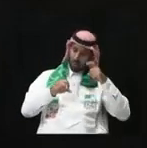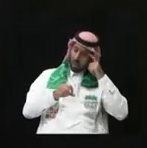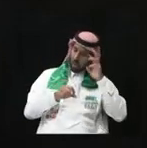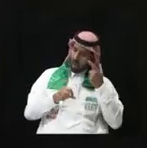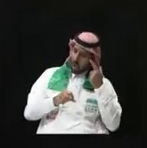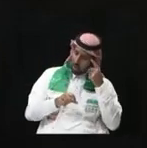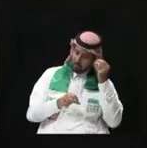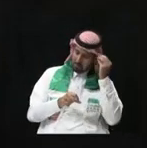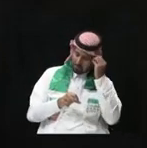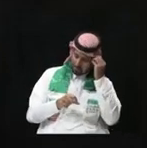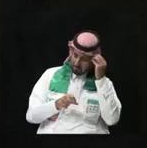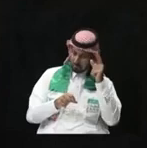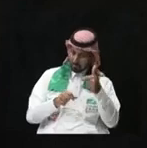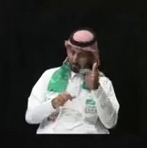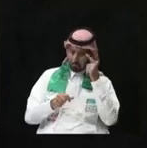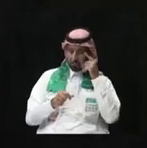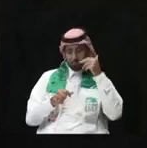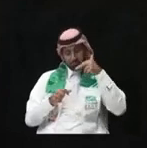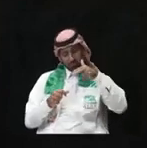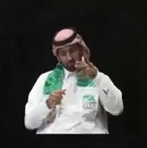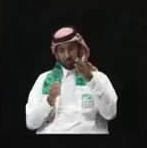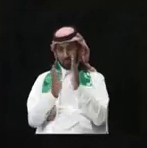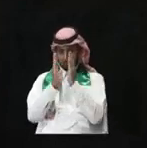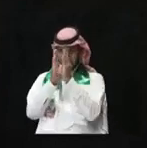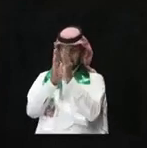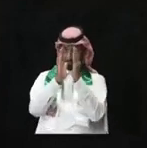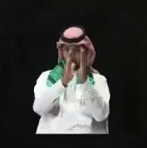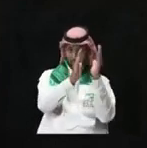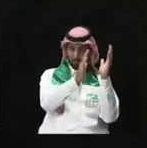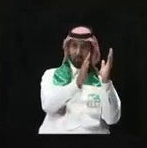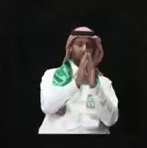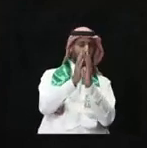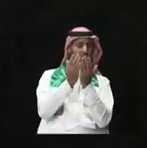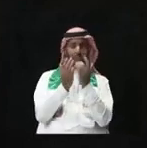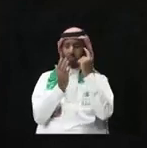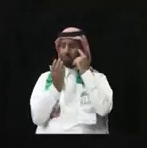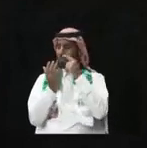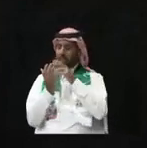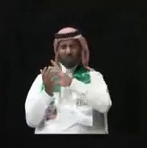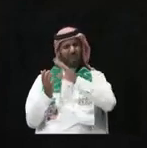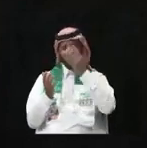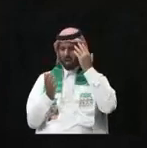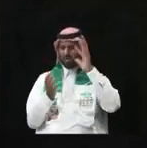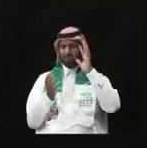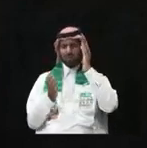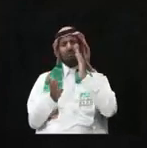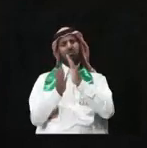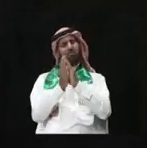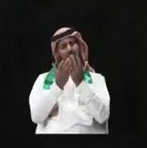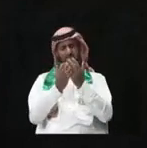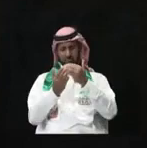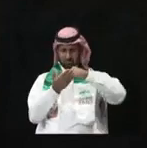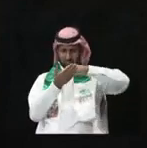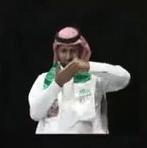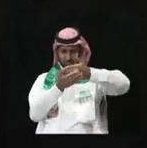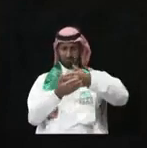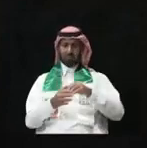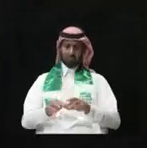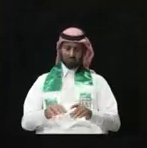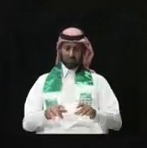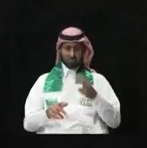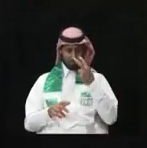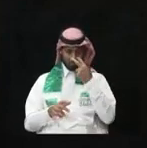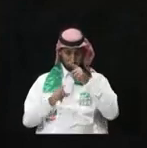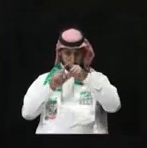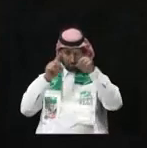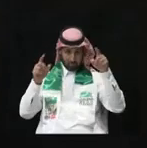time. You don't need to go to the library or let's say flip through the newspaper. All you need is